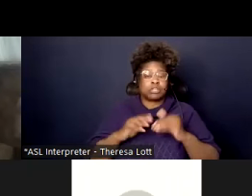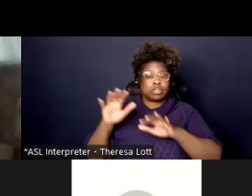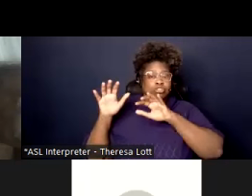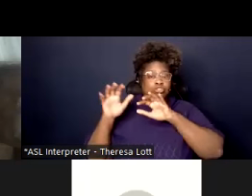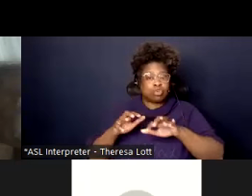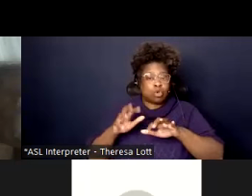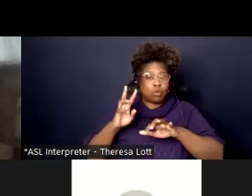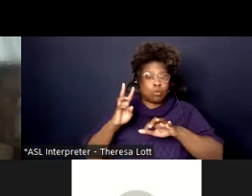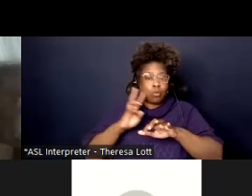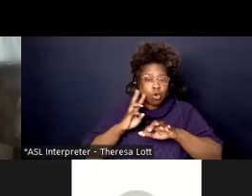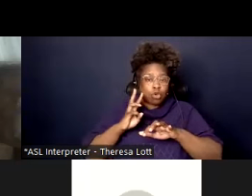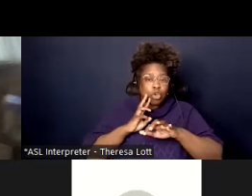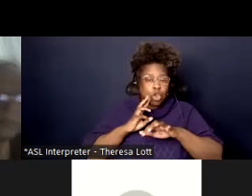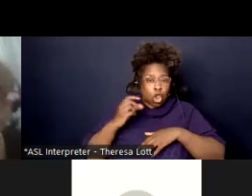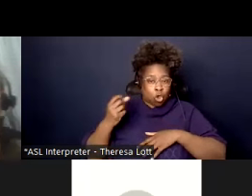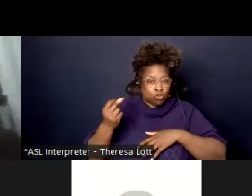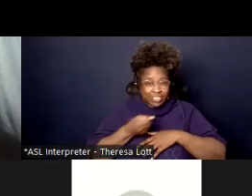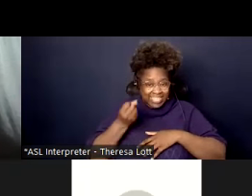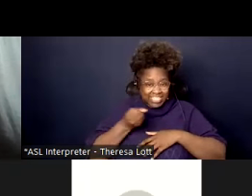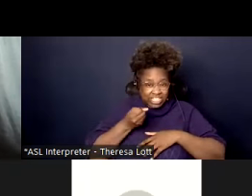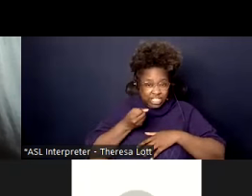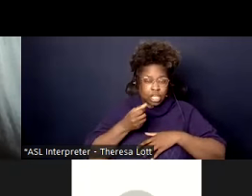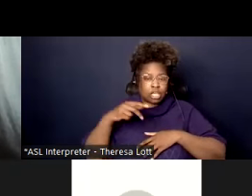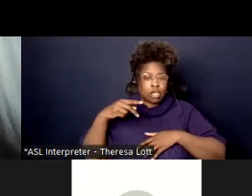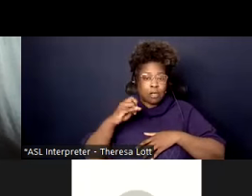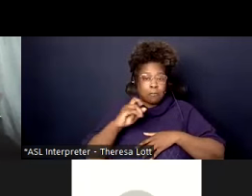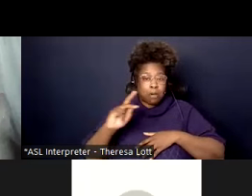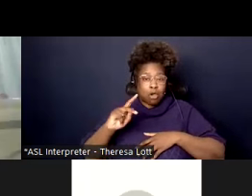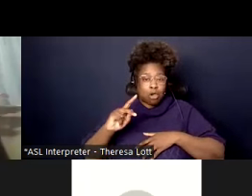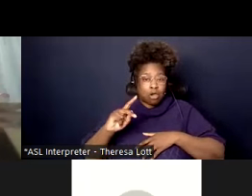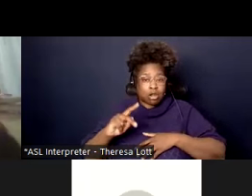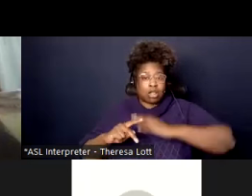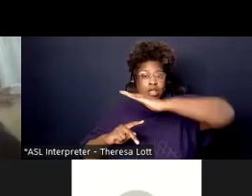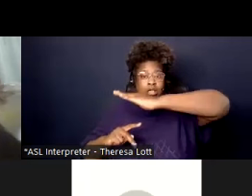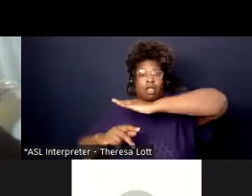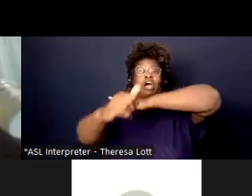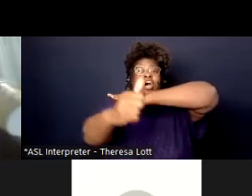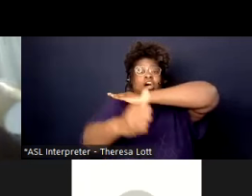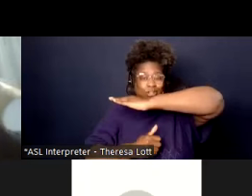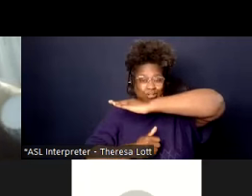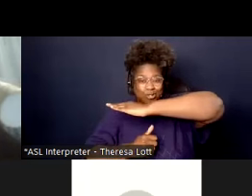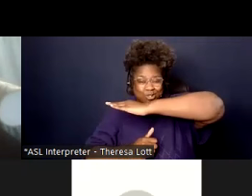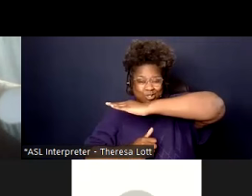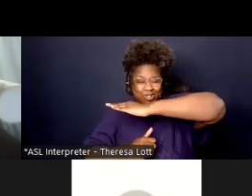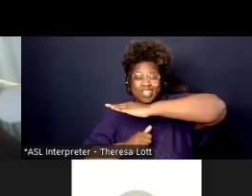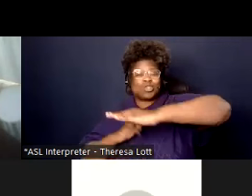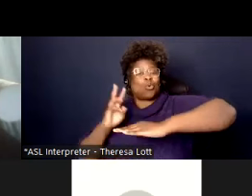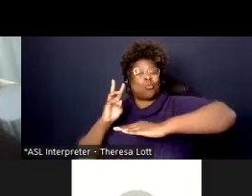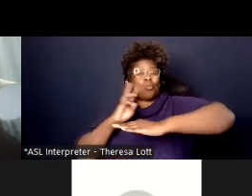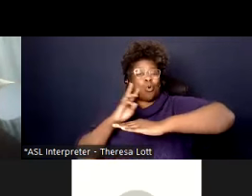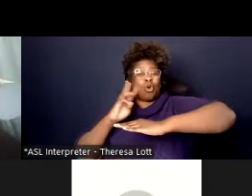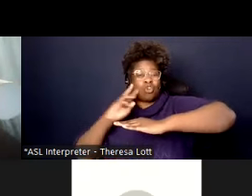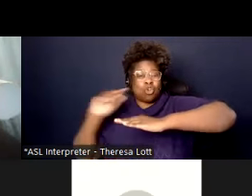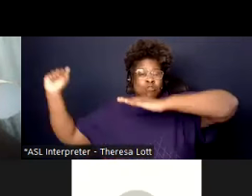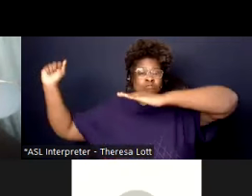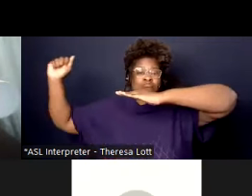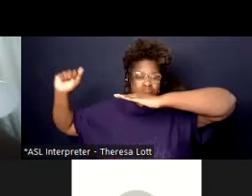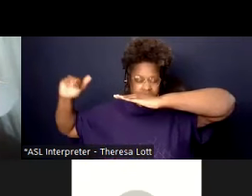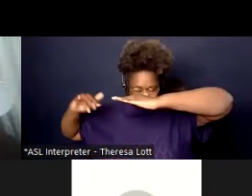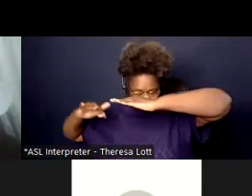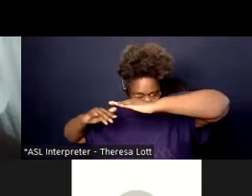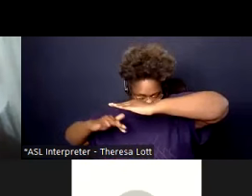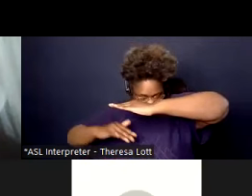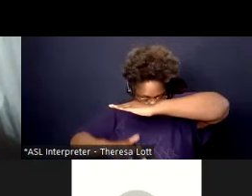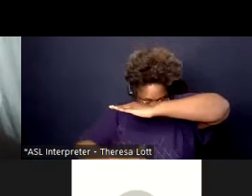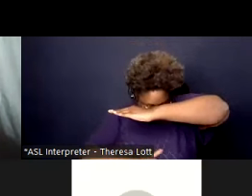the park, which would allow us to actually, get that water and then control it and then be able